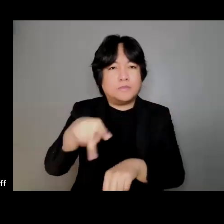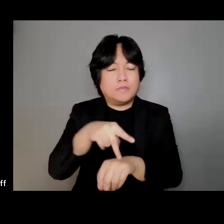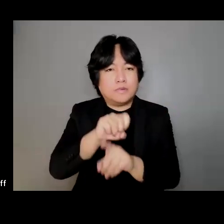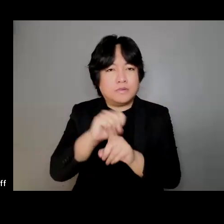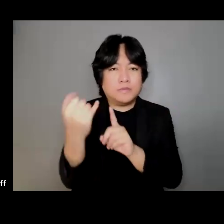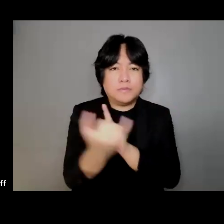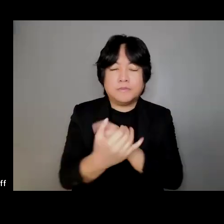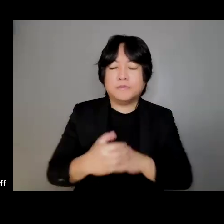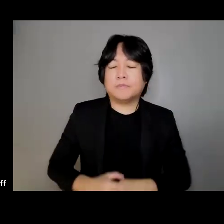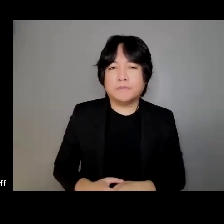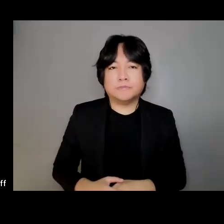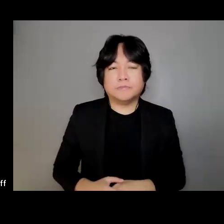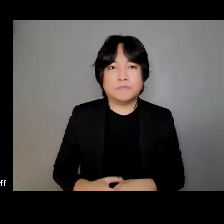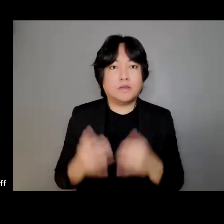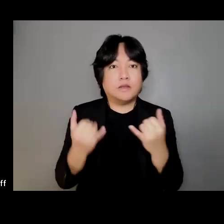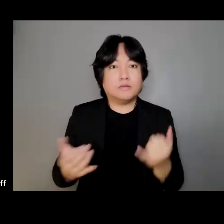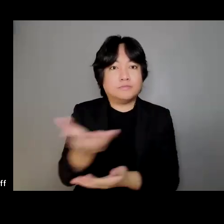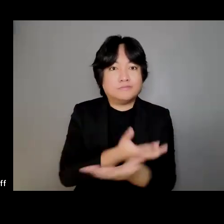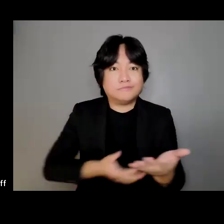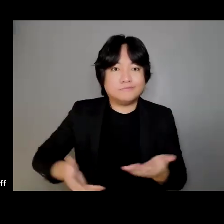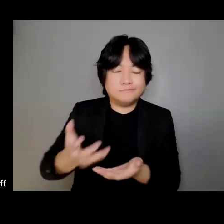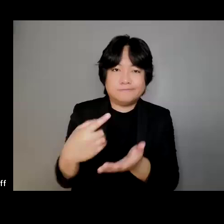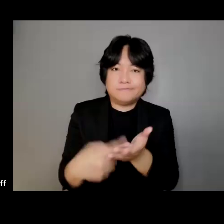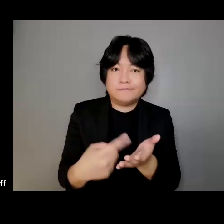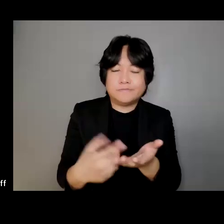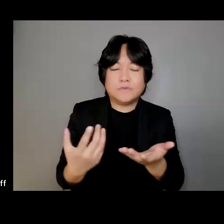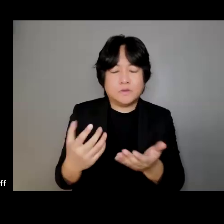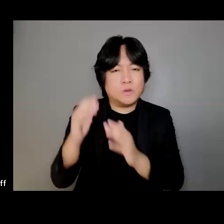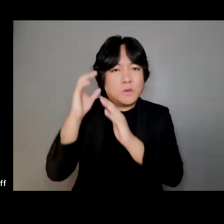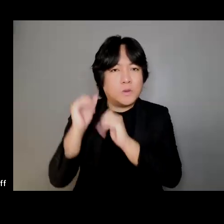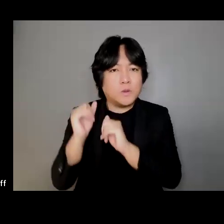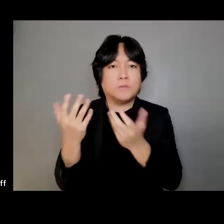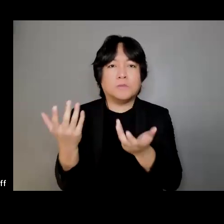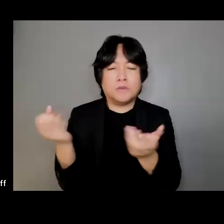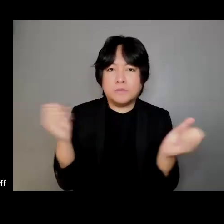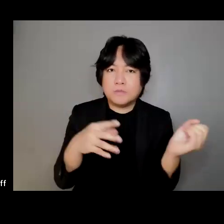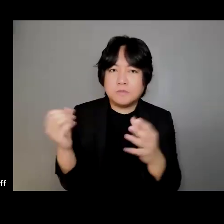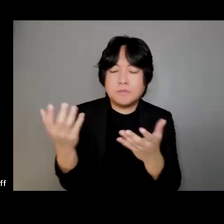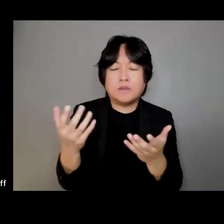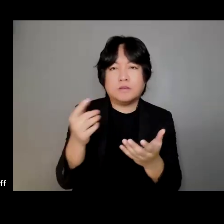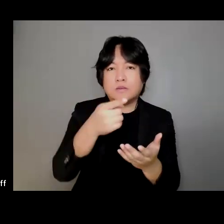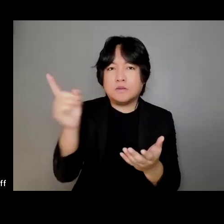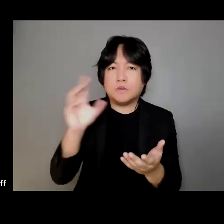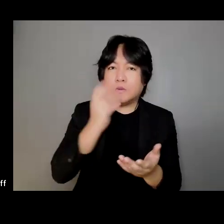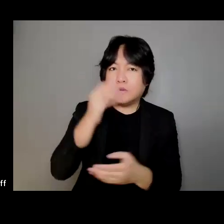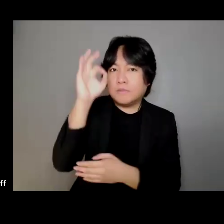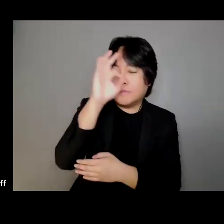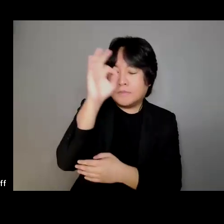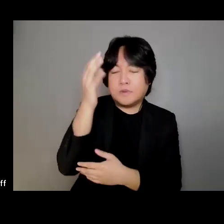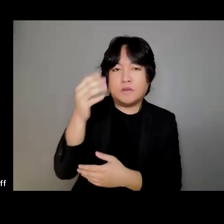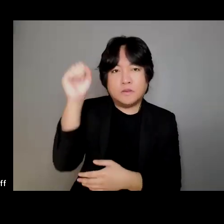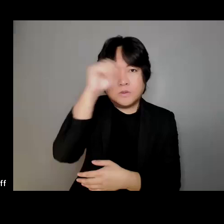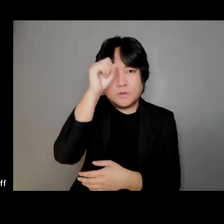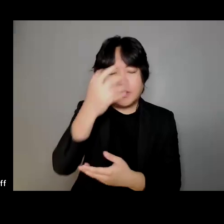In particular, this roundtable discussion hopes to foster dialogue among Filipino scholars engaged in gender studies in the